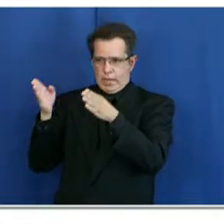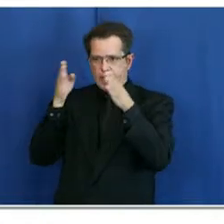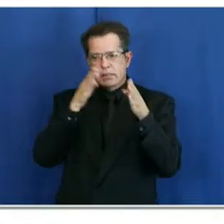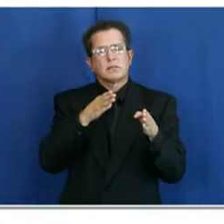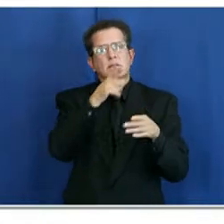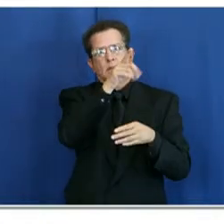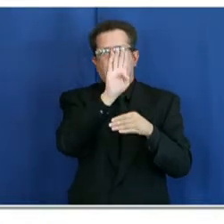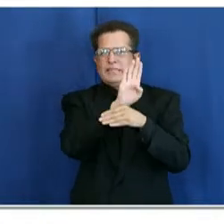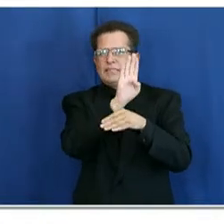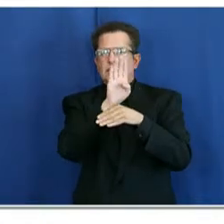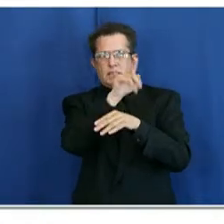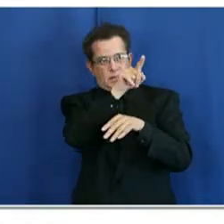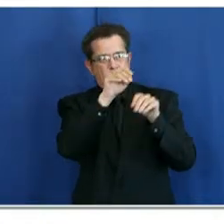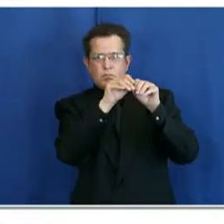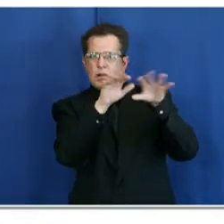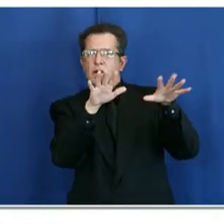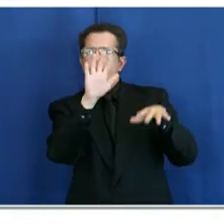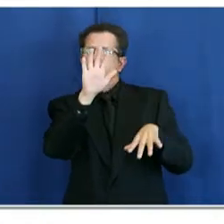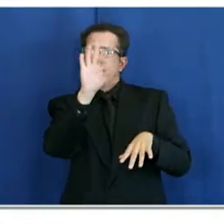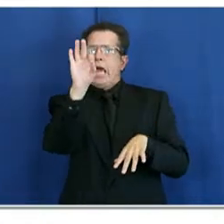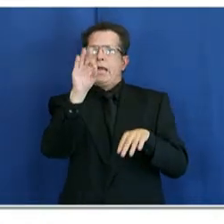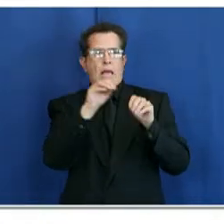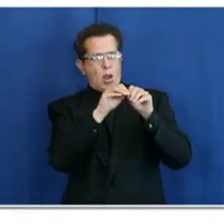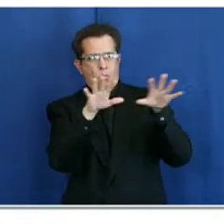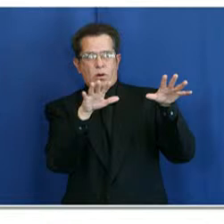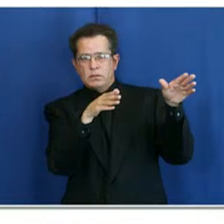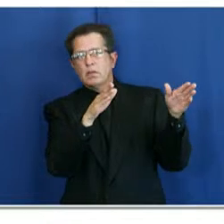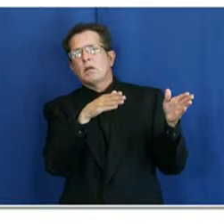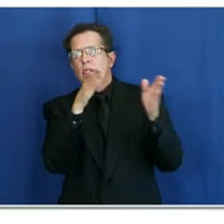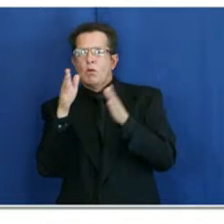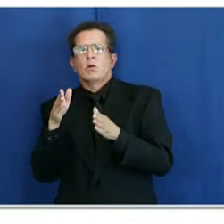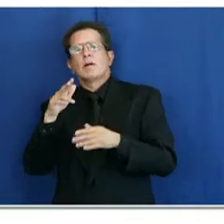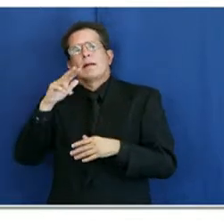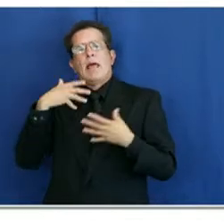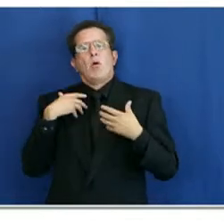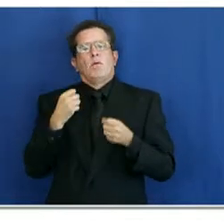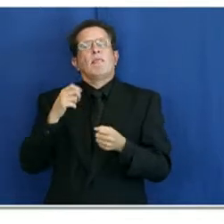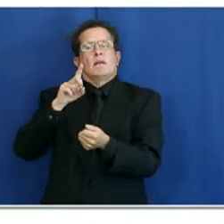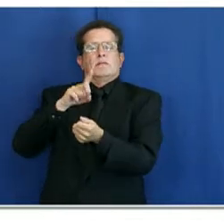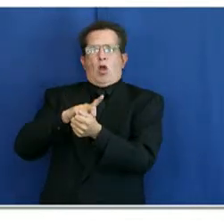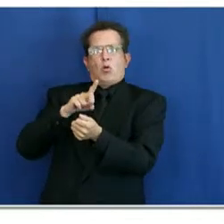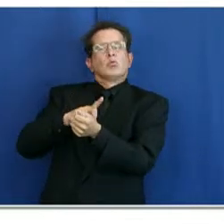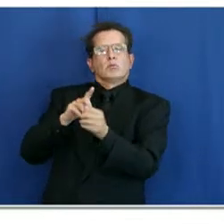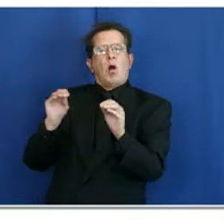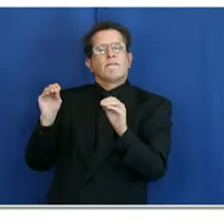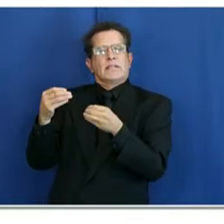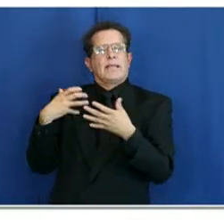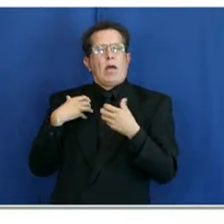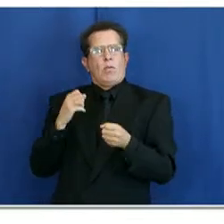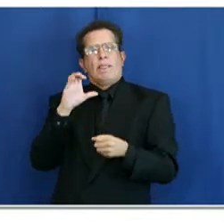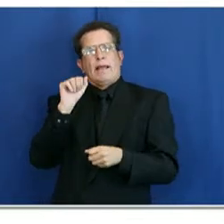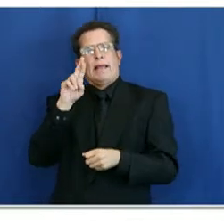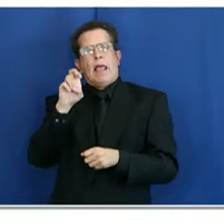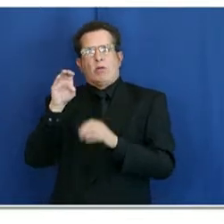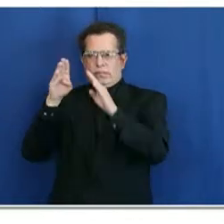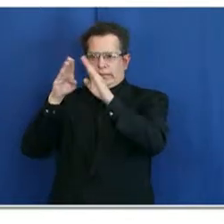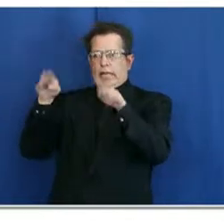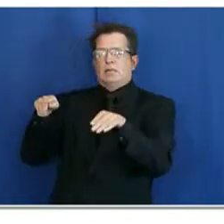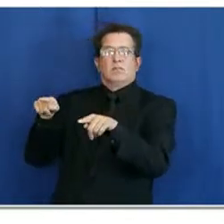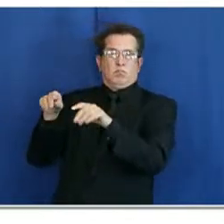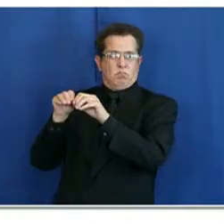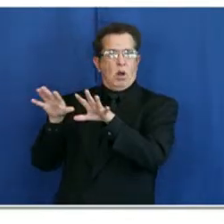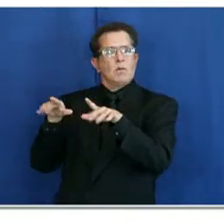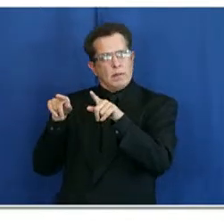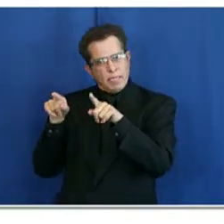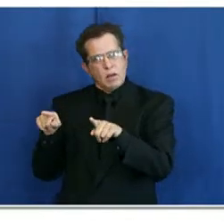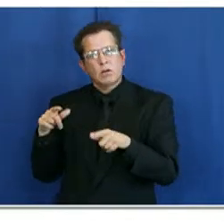in businesses at 59 outbreaks, and then the third is in healthcare settings. Again, since